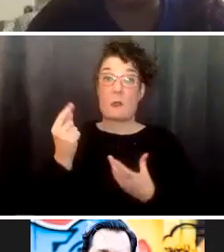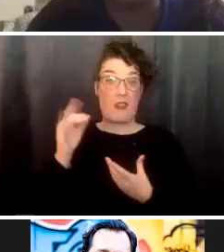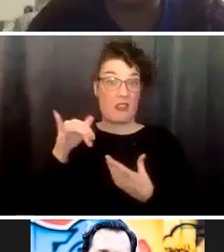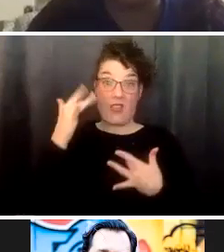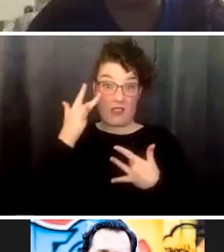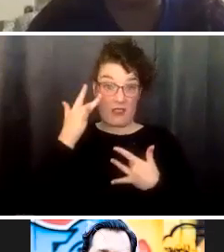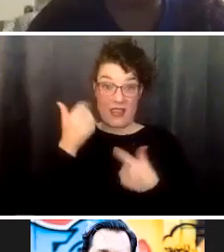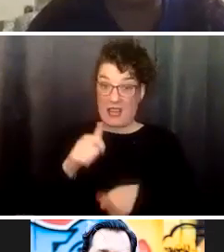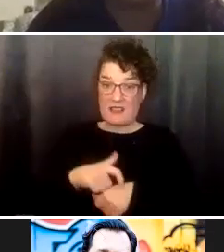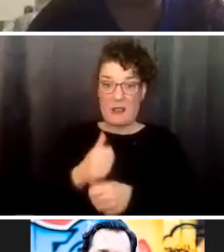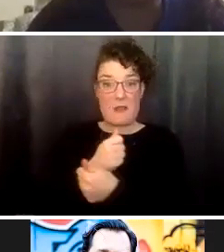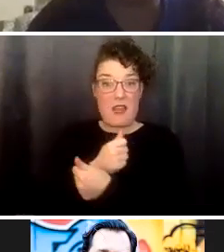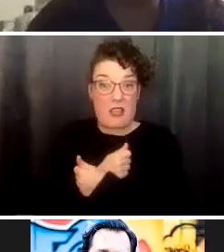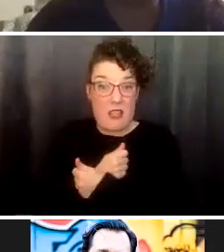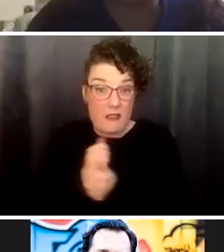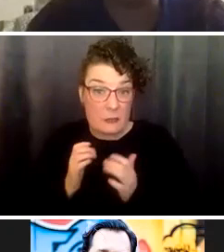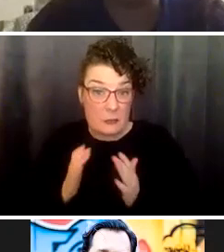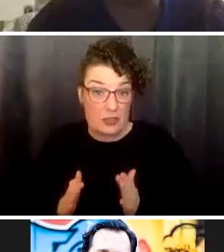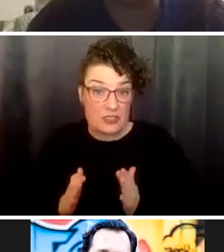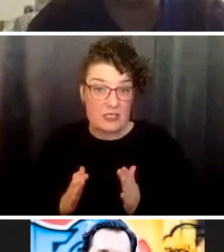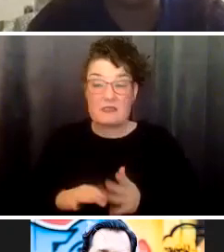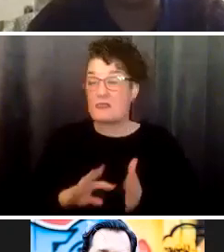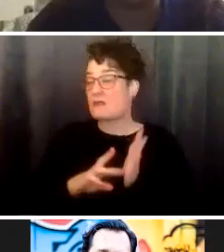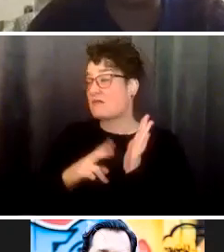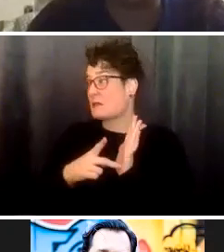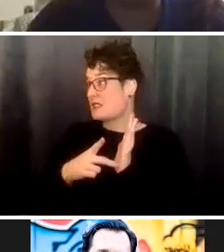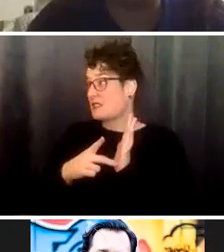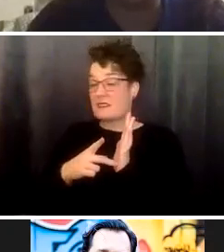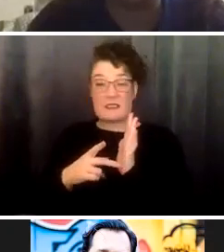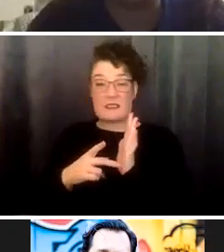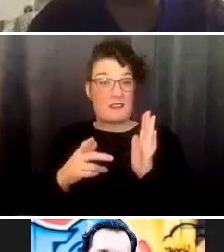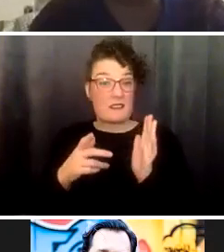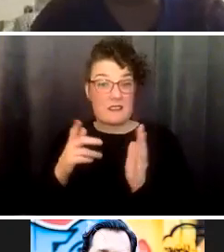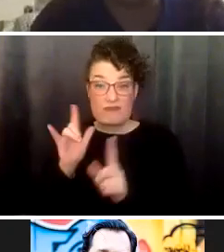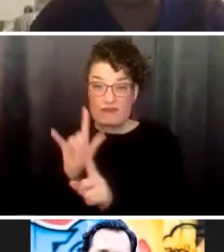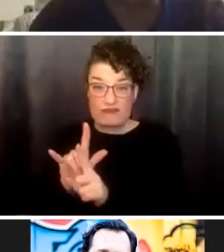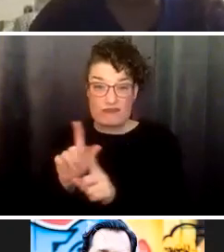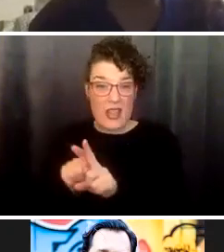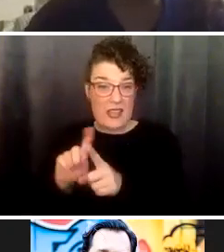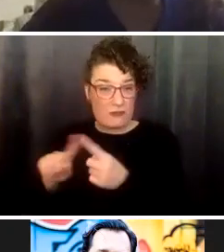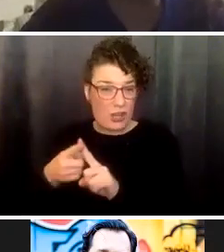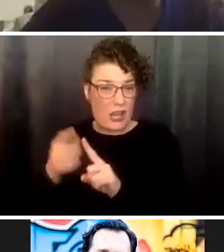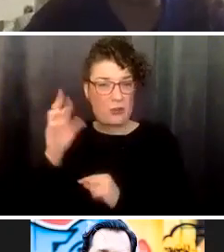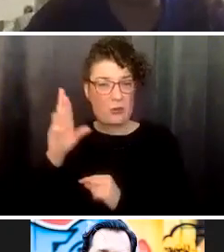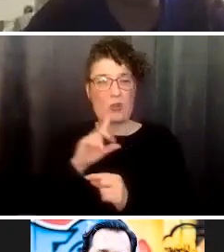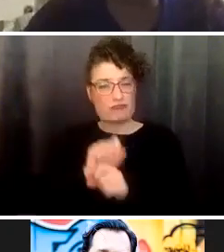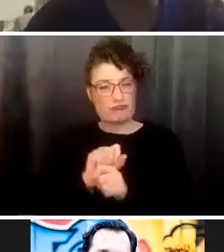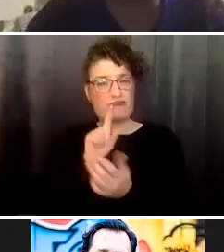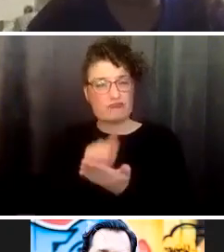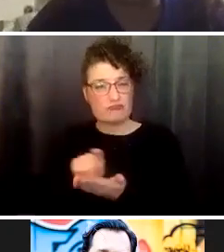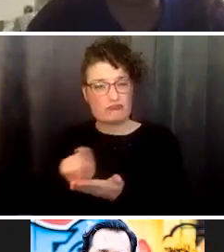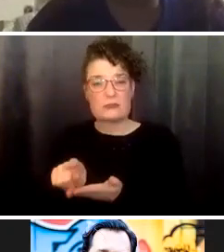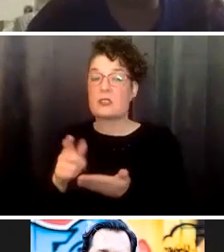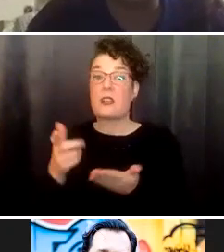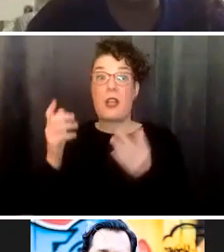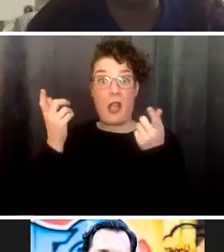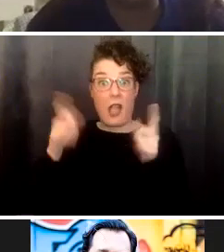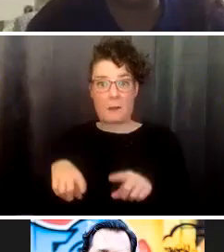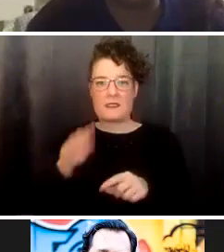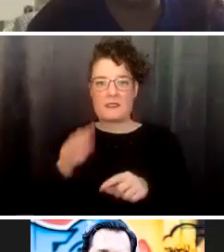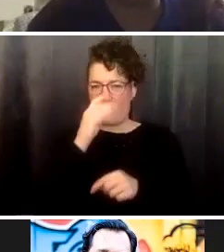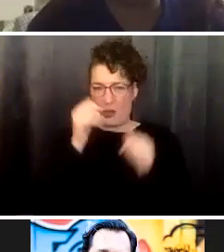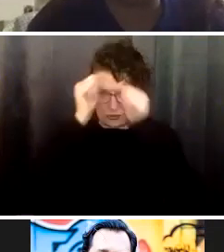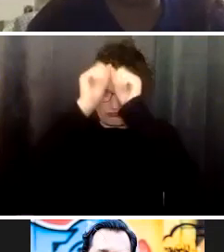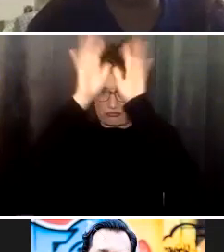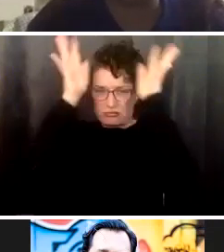it platonic or romantic, flowers grow uncontrollably all over her body. She grows accustomed to a life